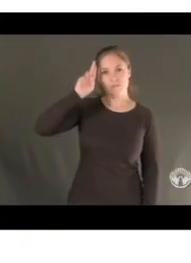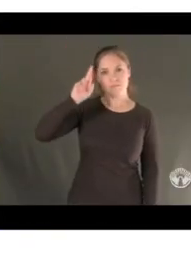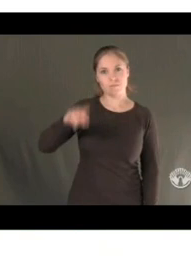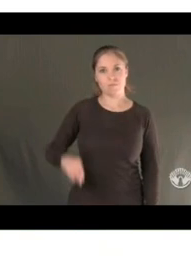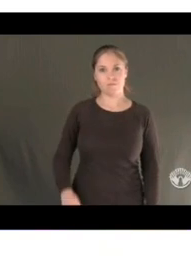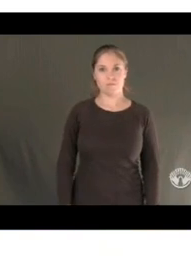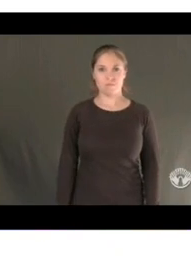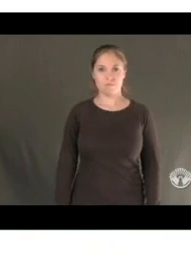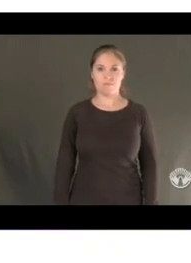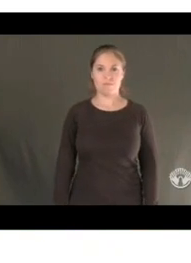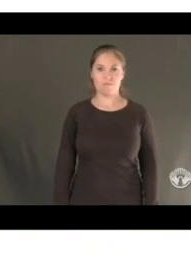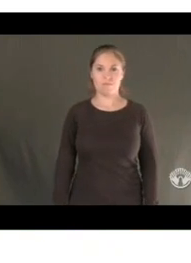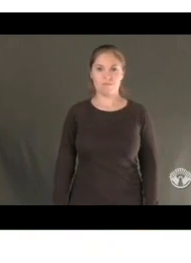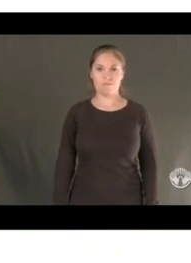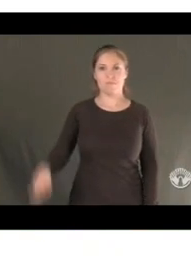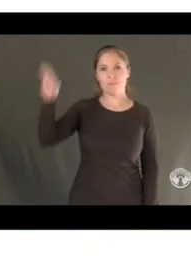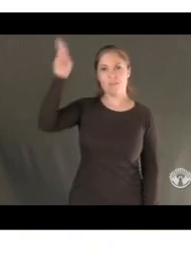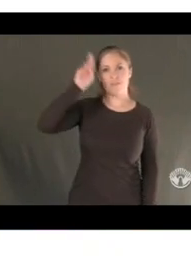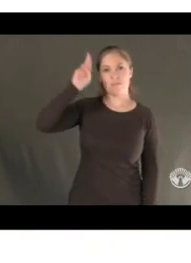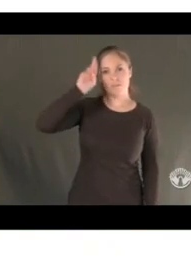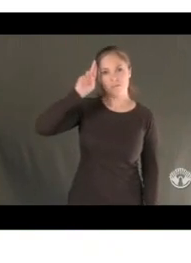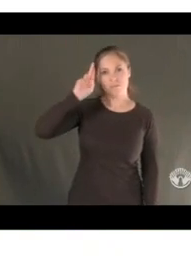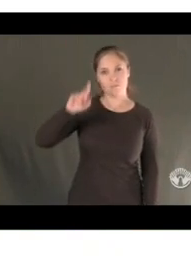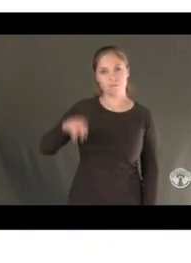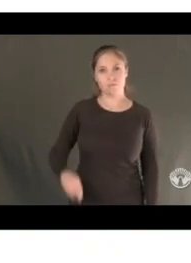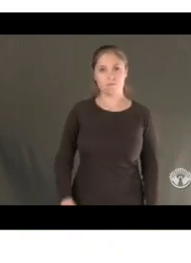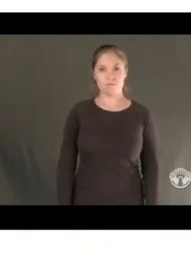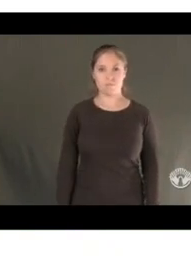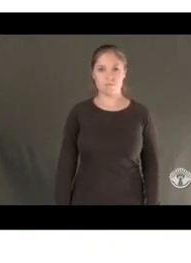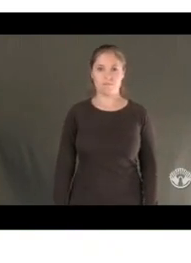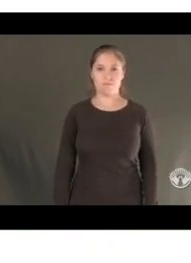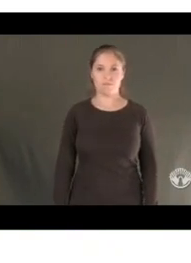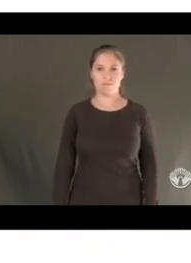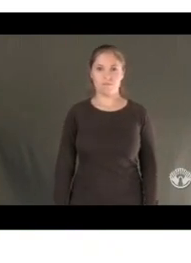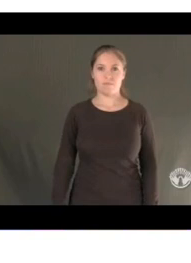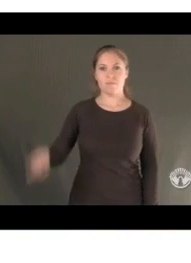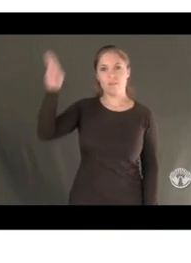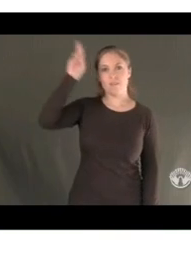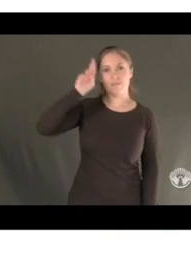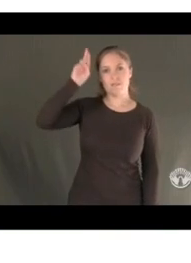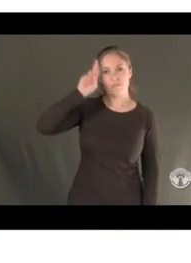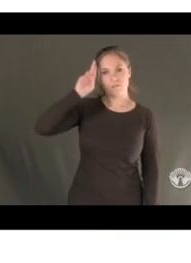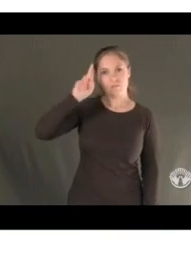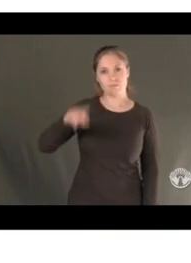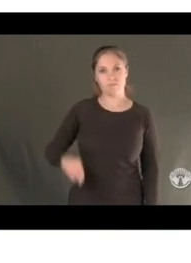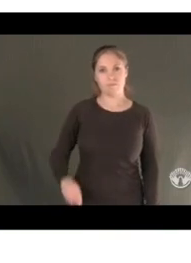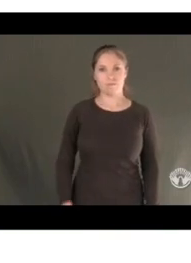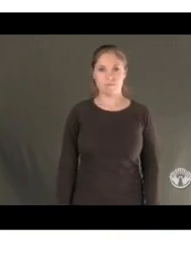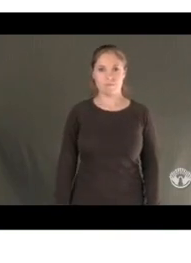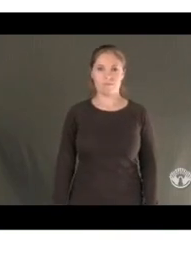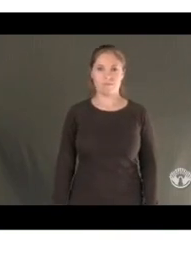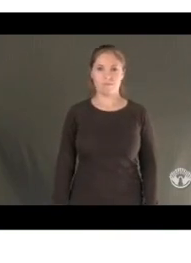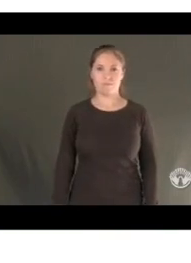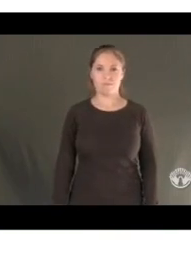We evaluate recognition performance with two typical approaches based on visual appearance on the left and